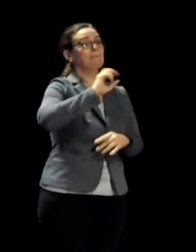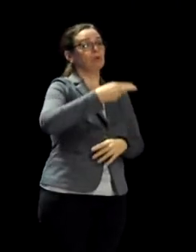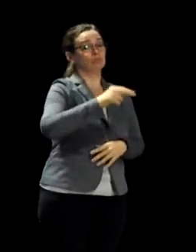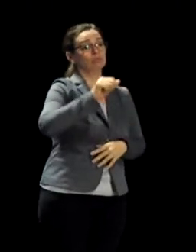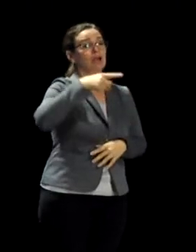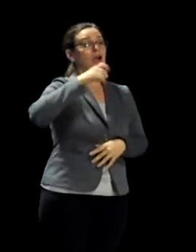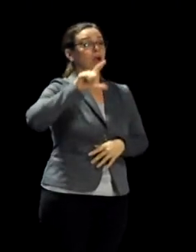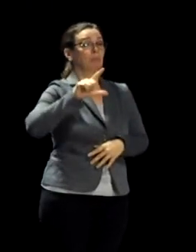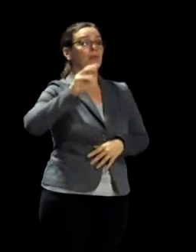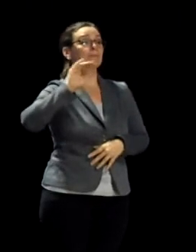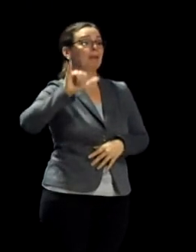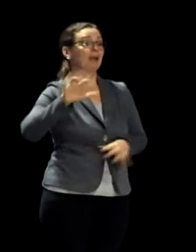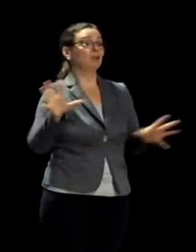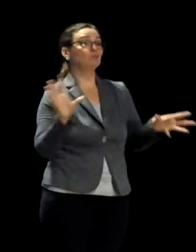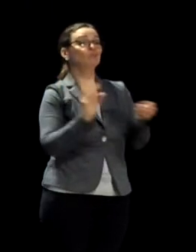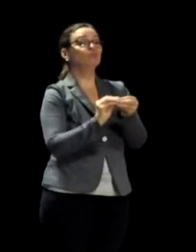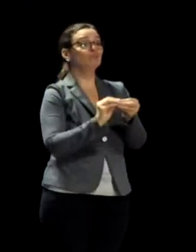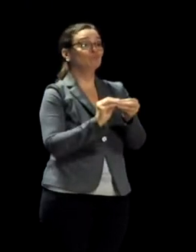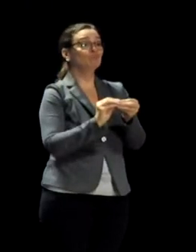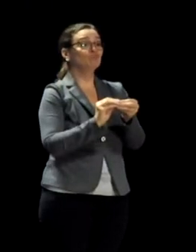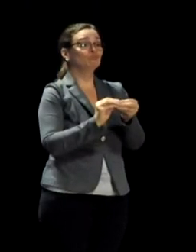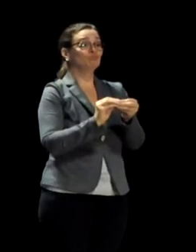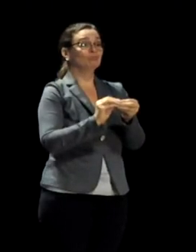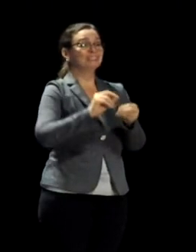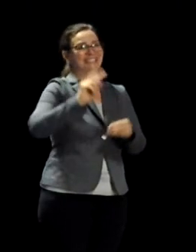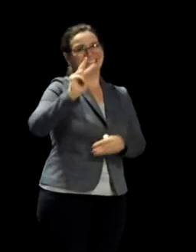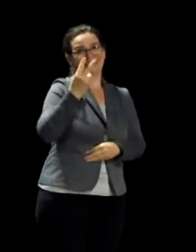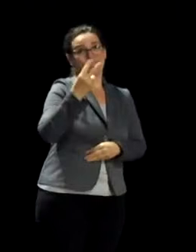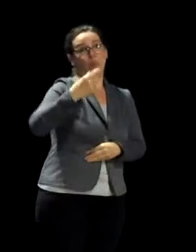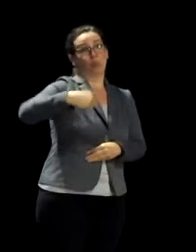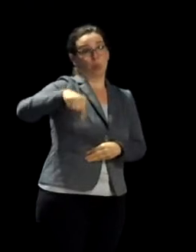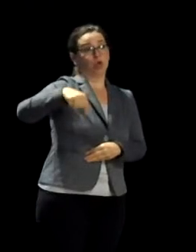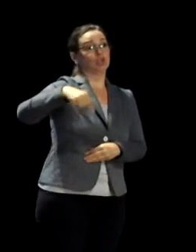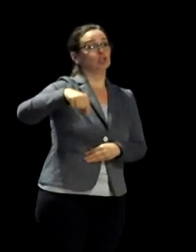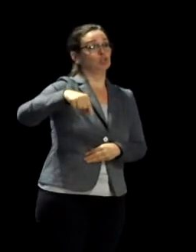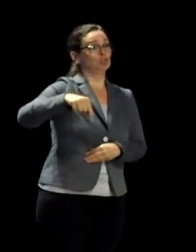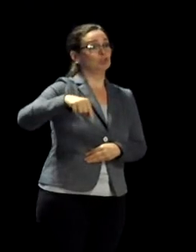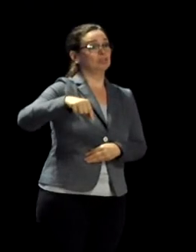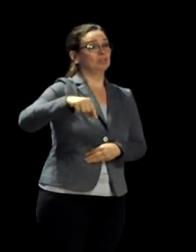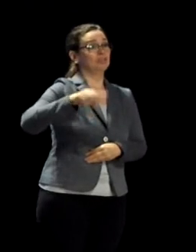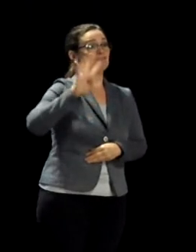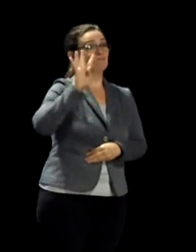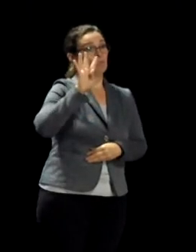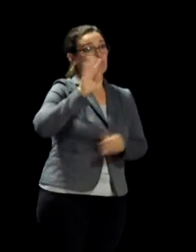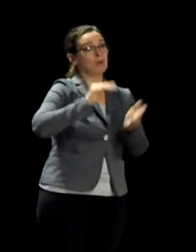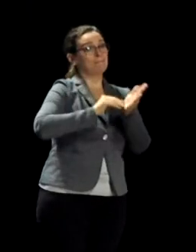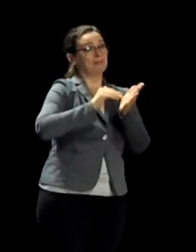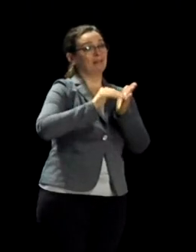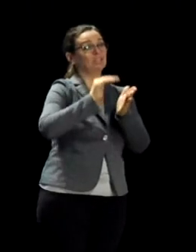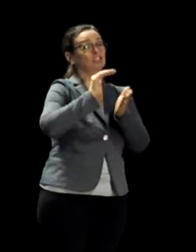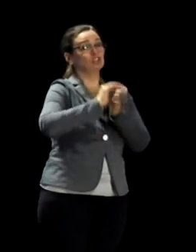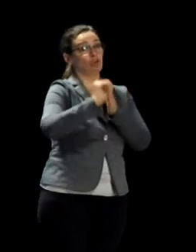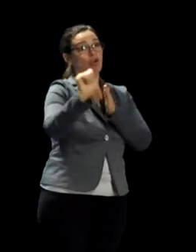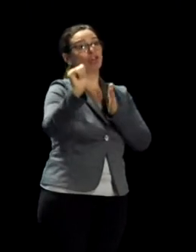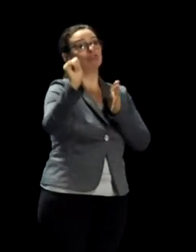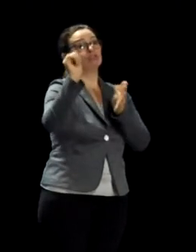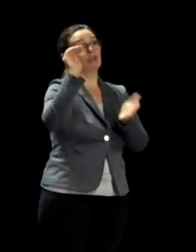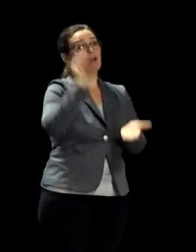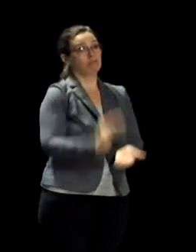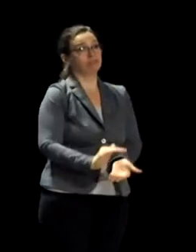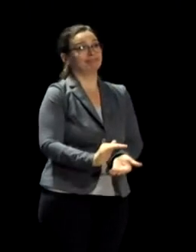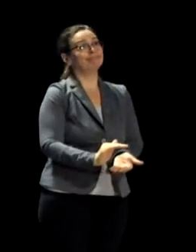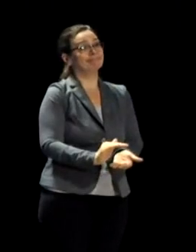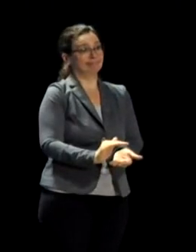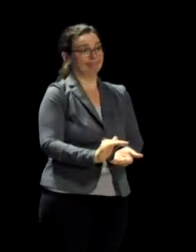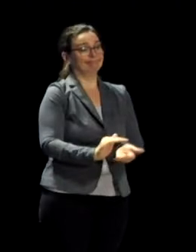really Q2. I think it was down $4 million at least. But again, just a reminder